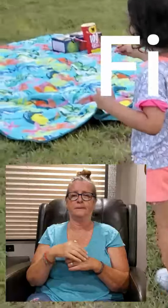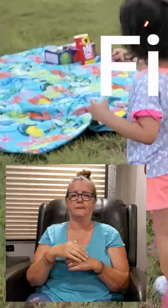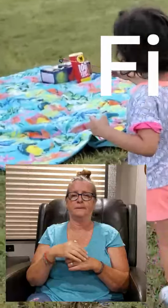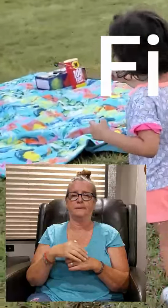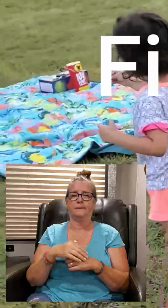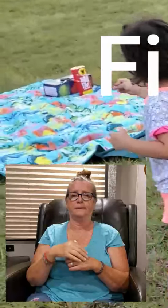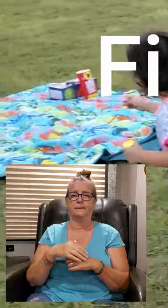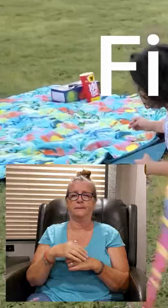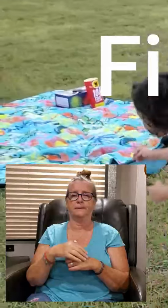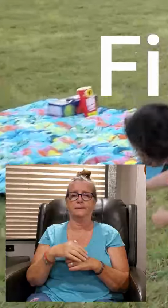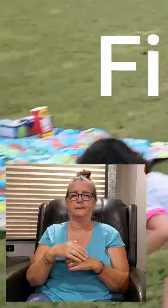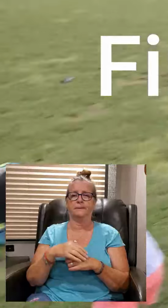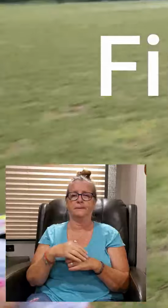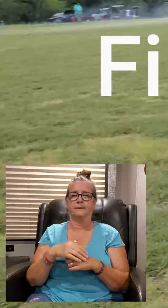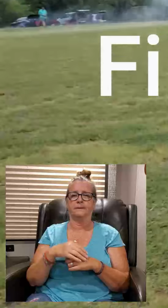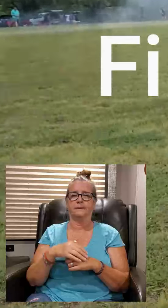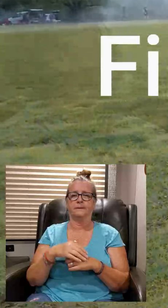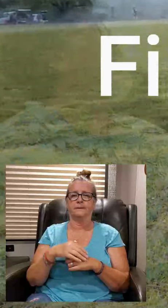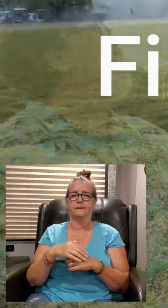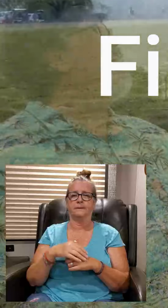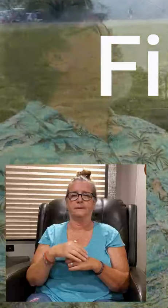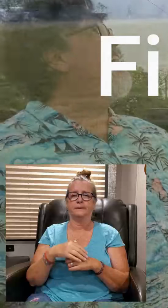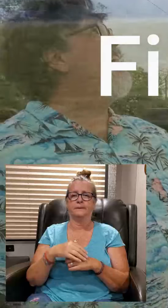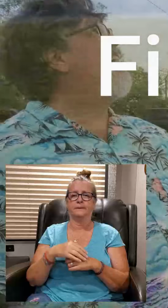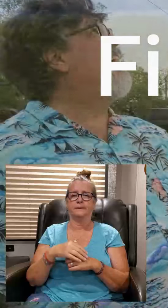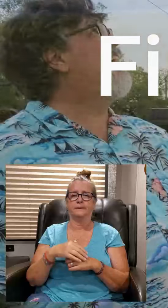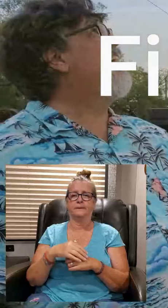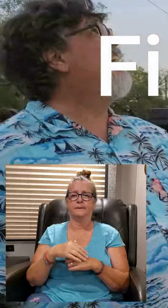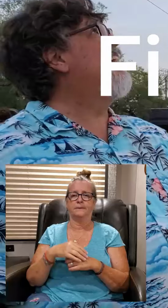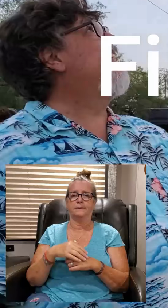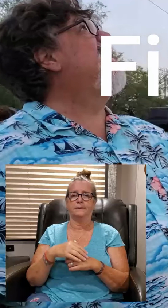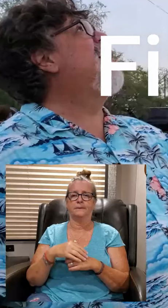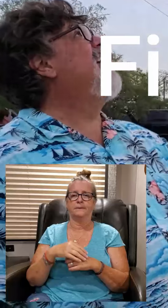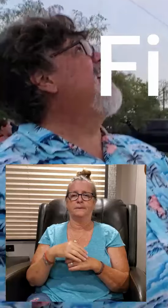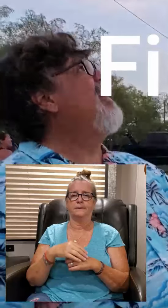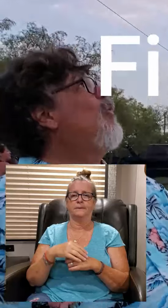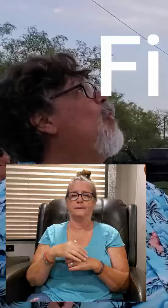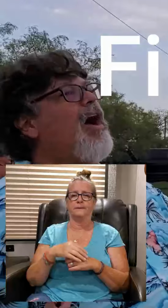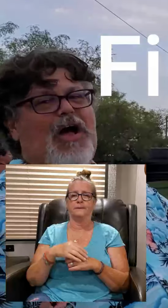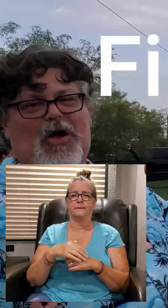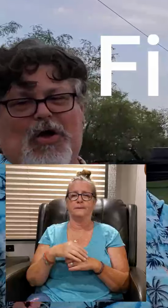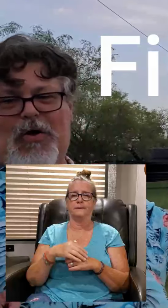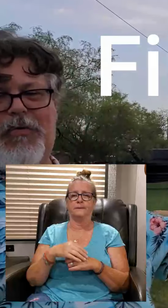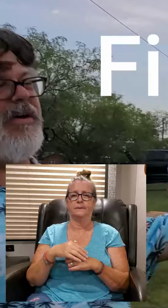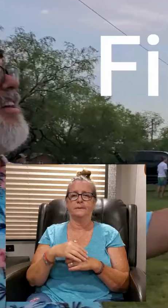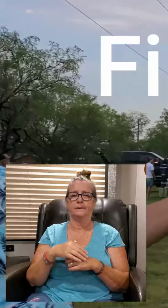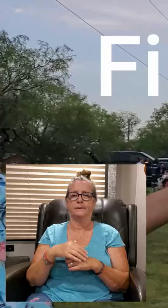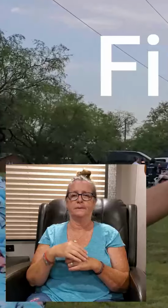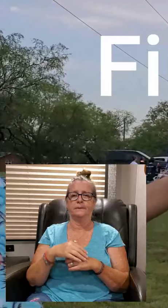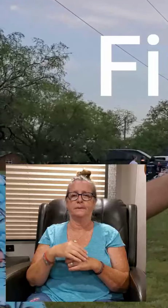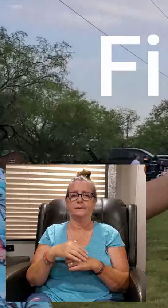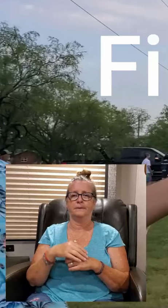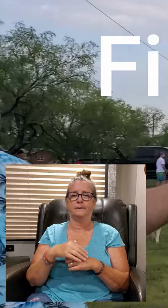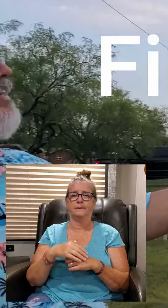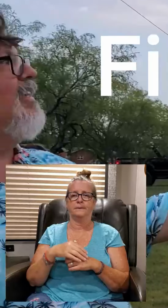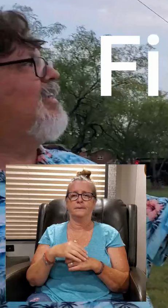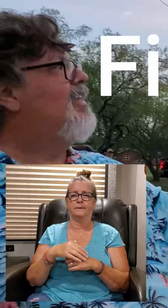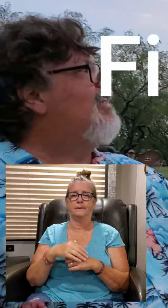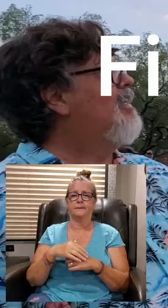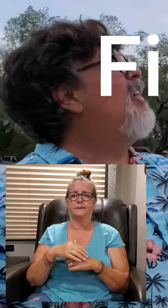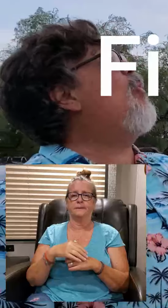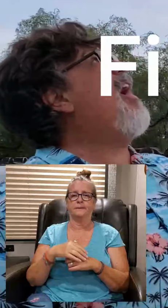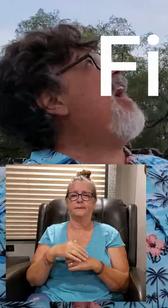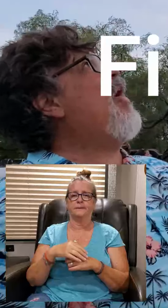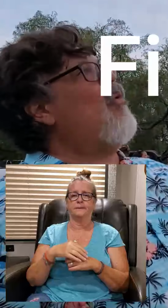74 degrees. And it's never 74 degrees. We only have one air conditioning vent in our trailer, and